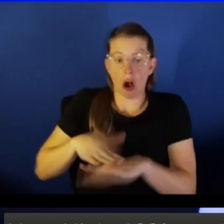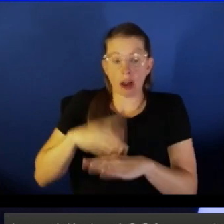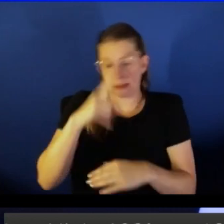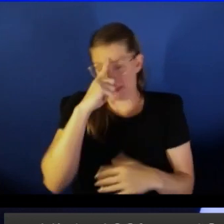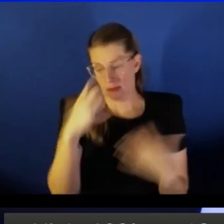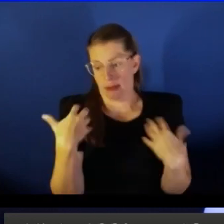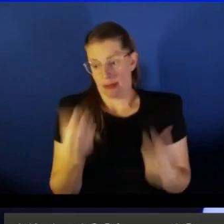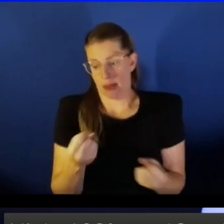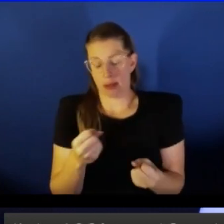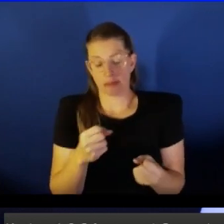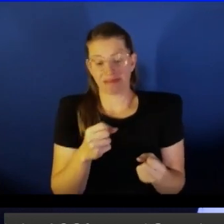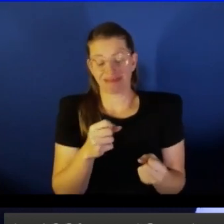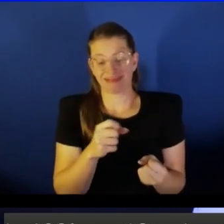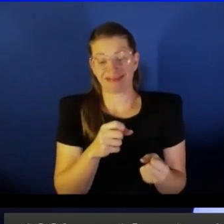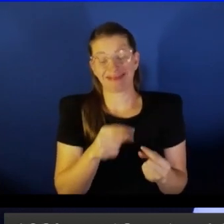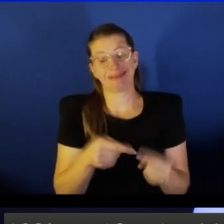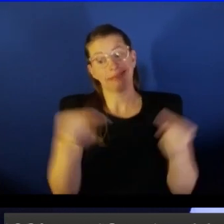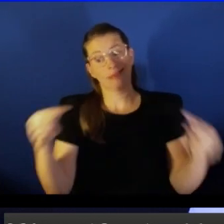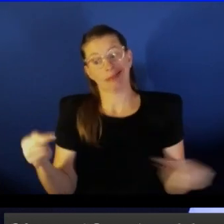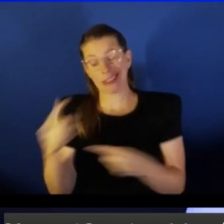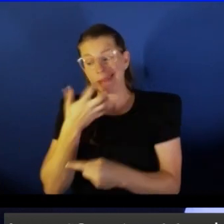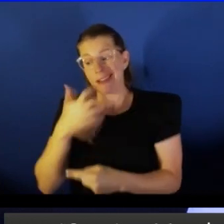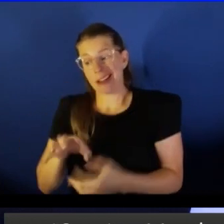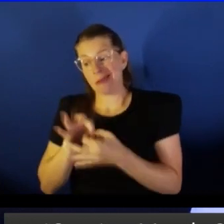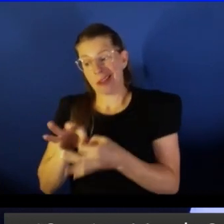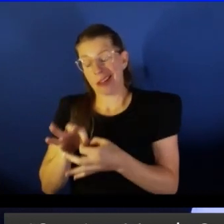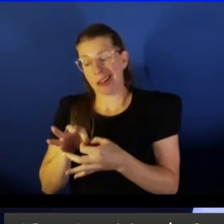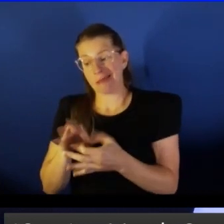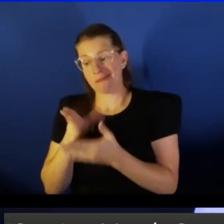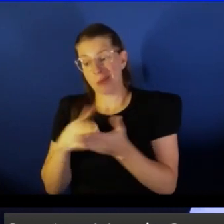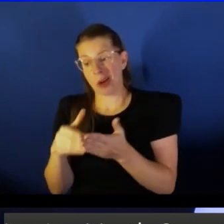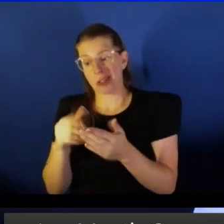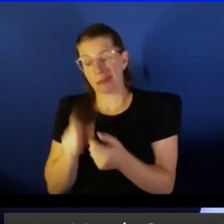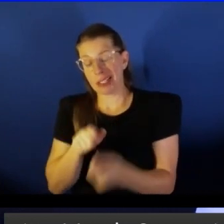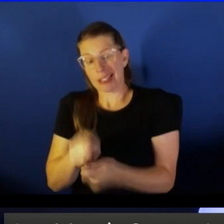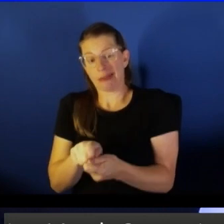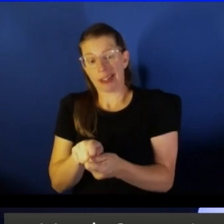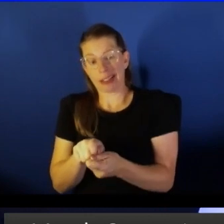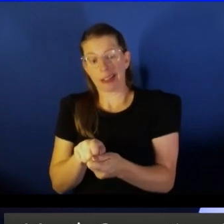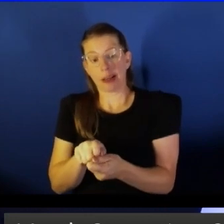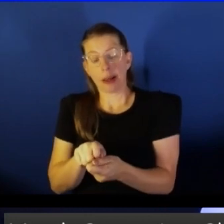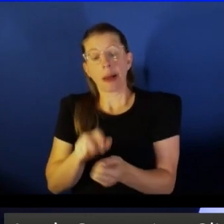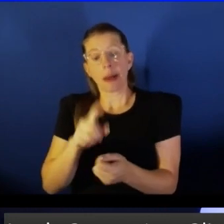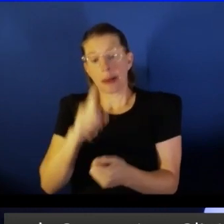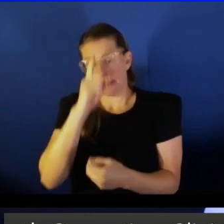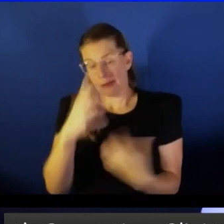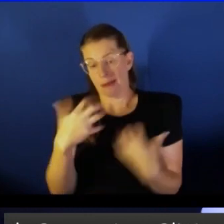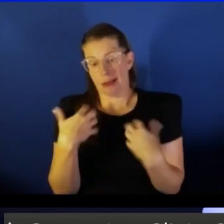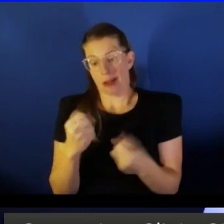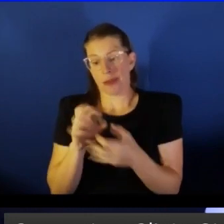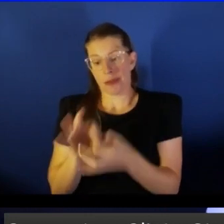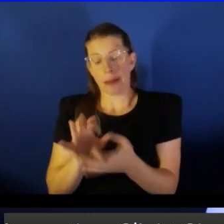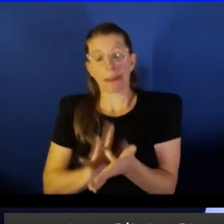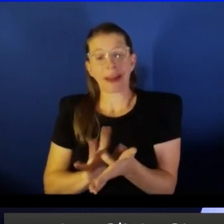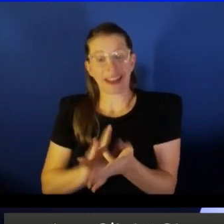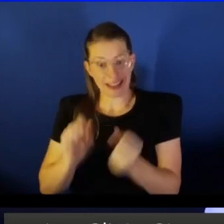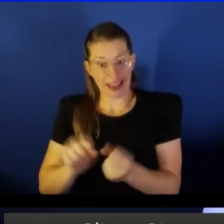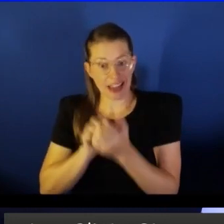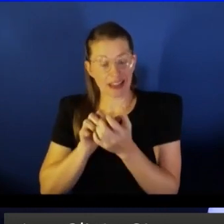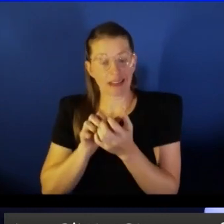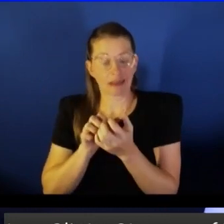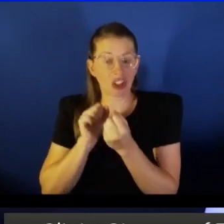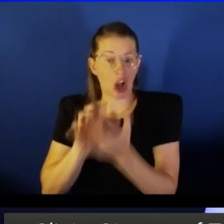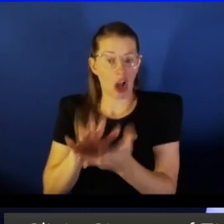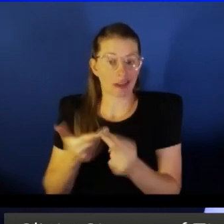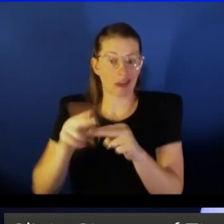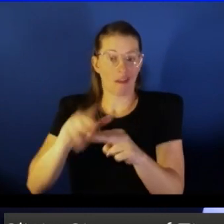the other hand, there's also the heat-related illness piece, that there are certain mental health-related medications that can increase your chances of